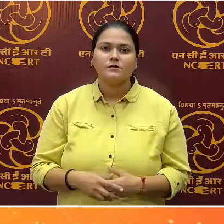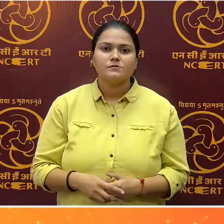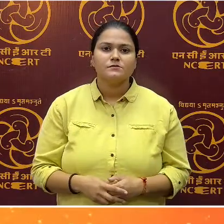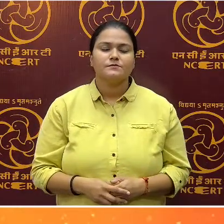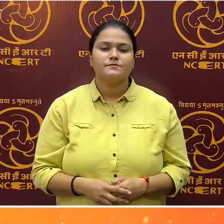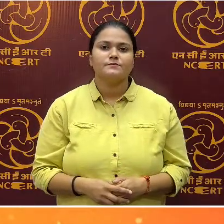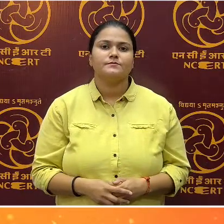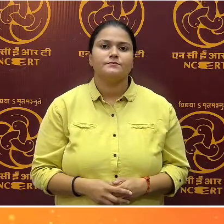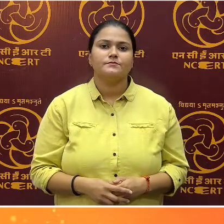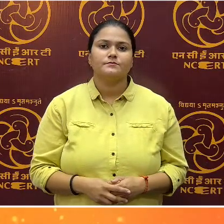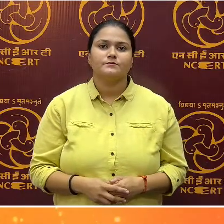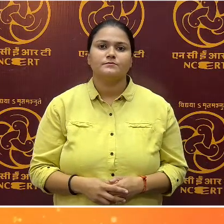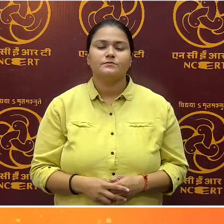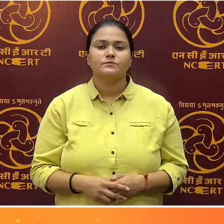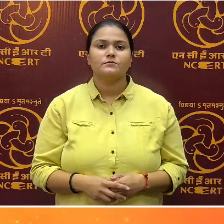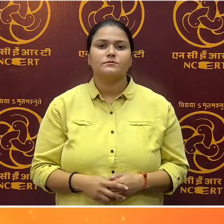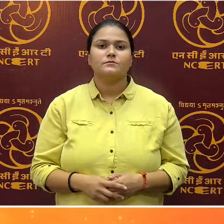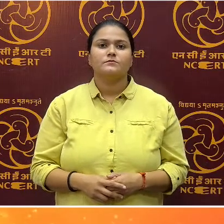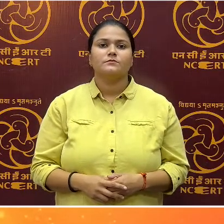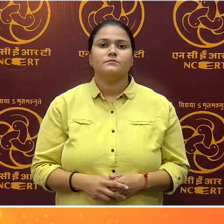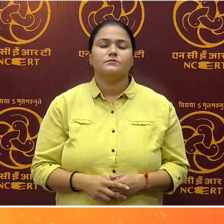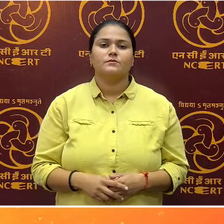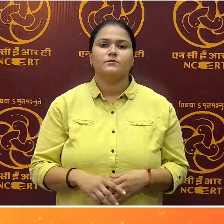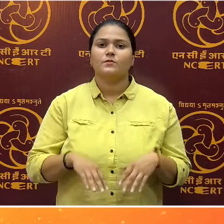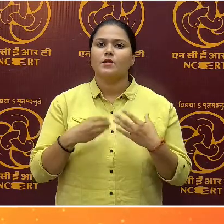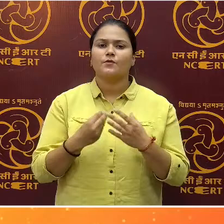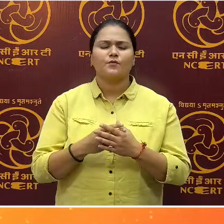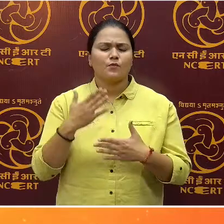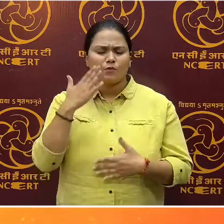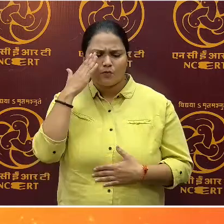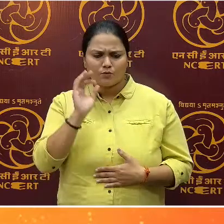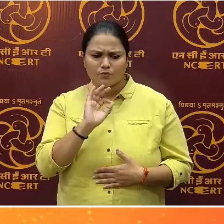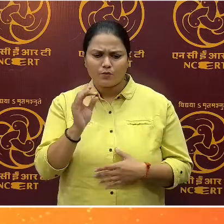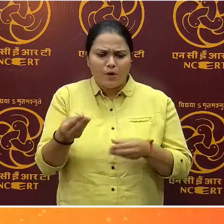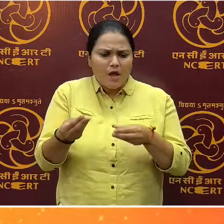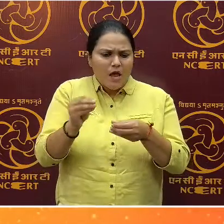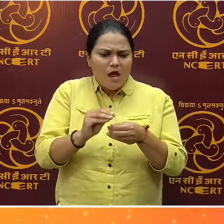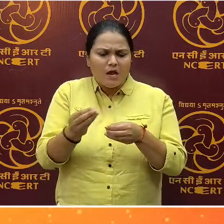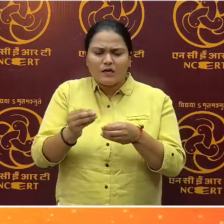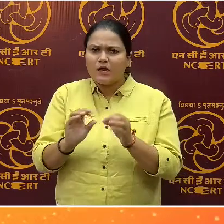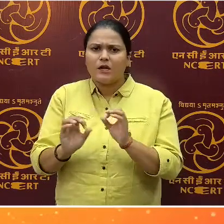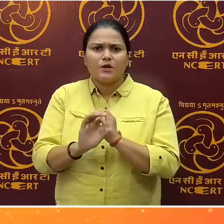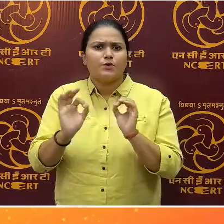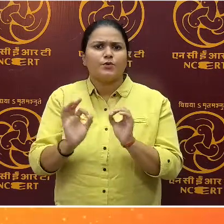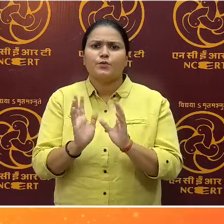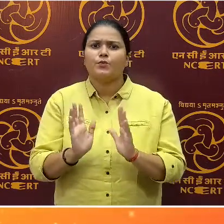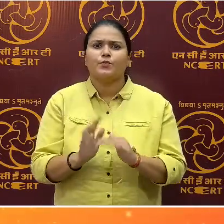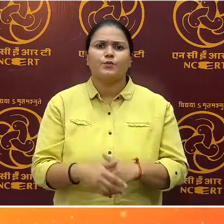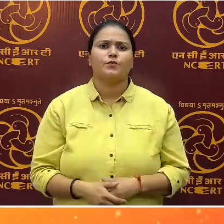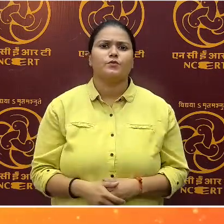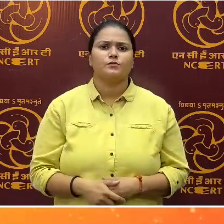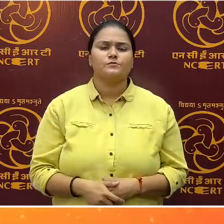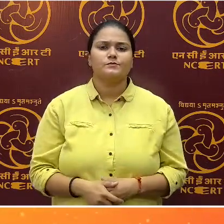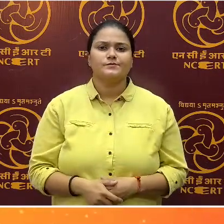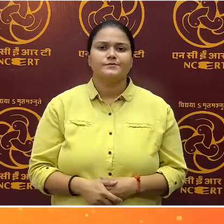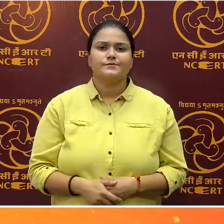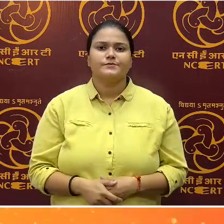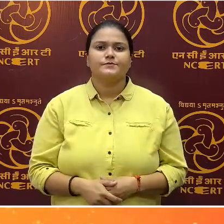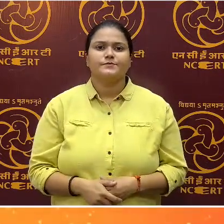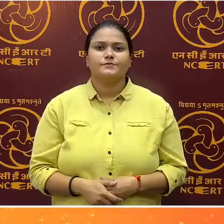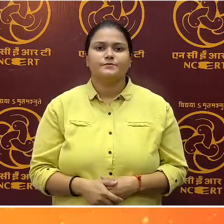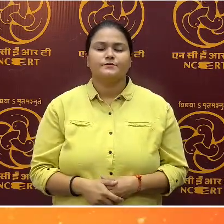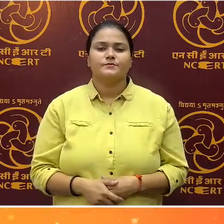solution. It is the one wherein we cannot add more of solute. Okay. Right?